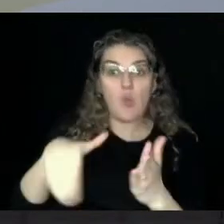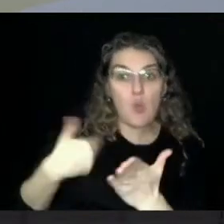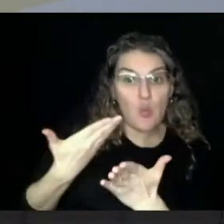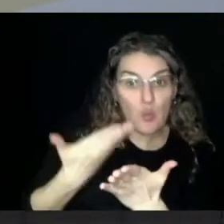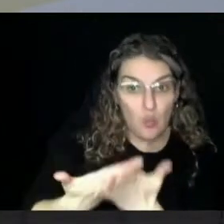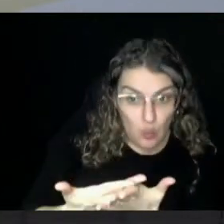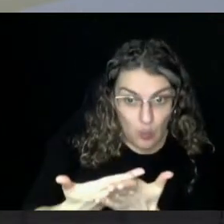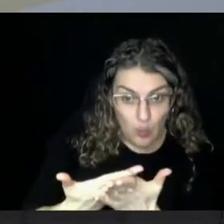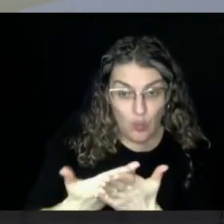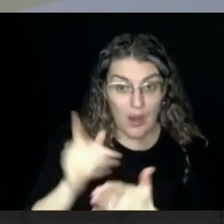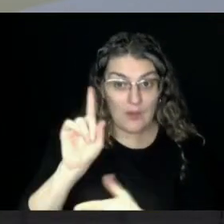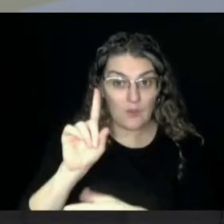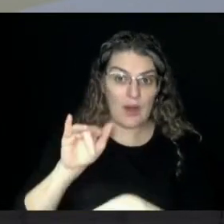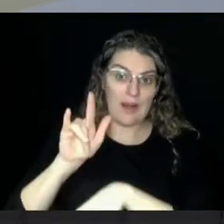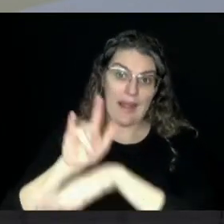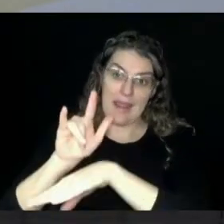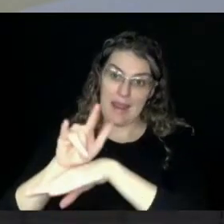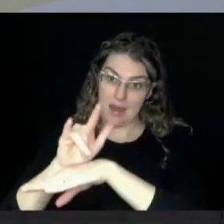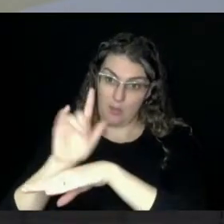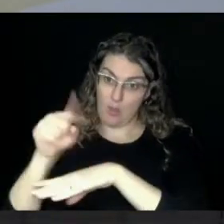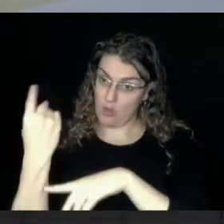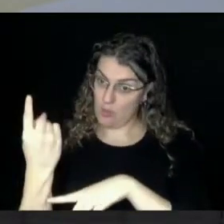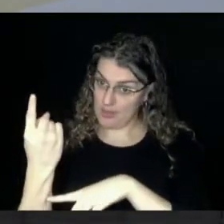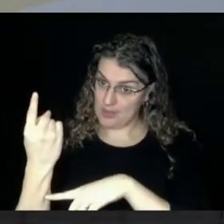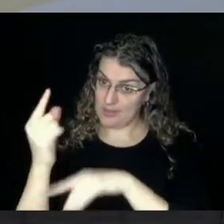the Charlottetown Airport.